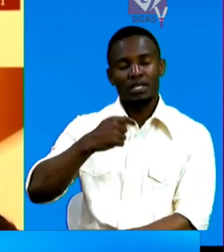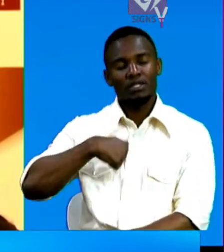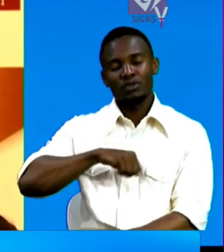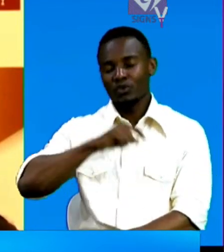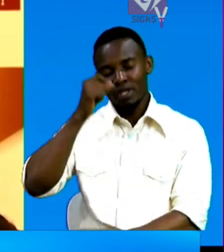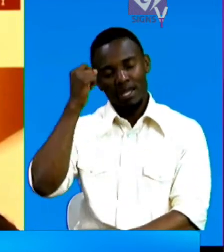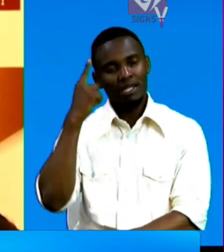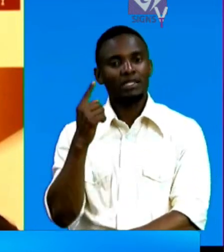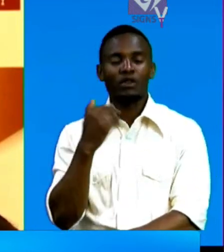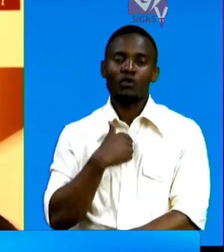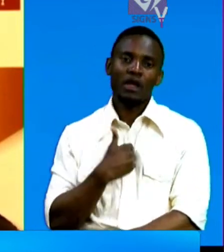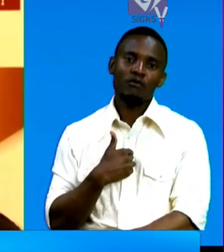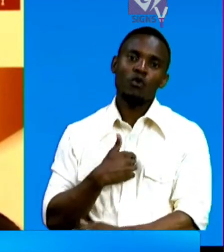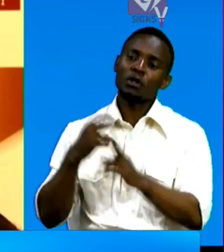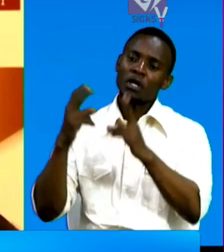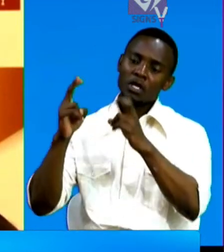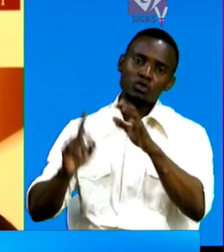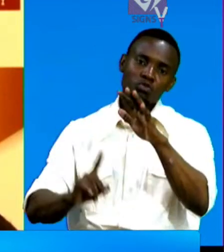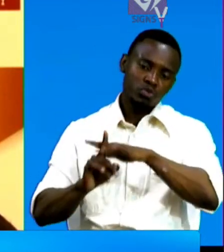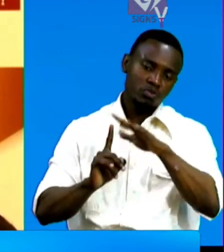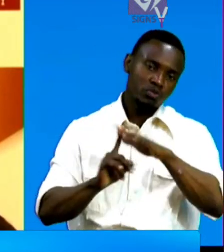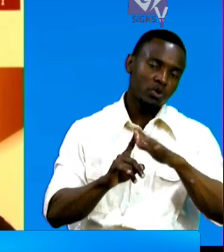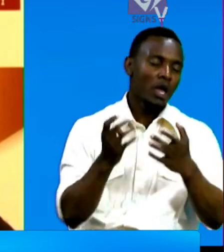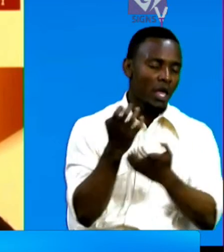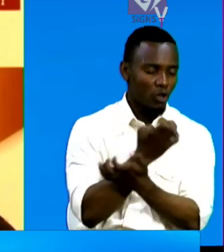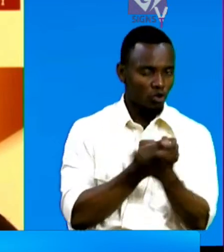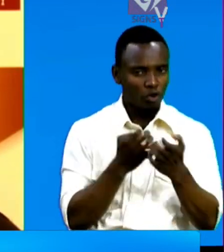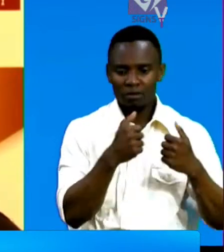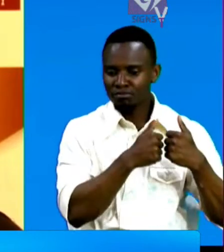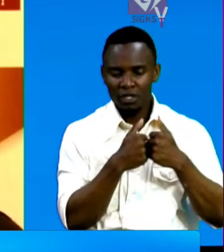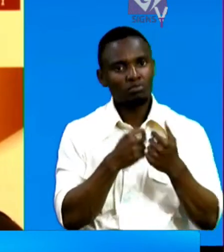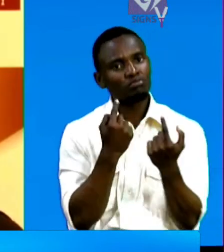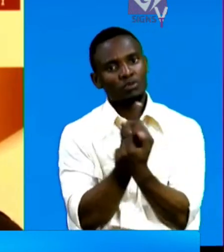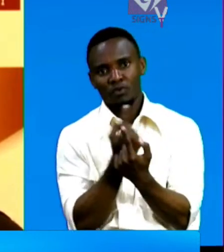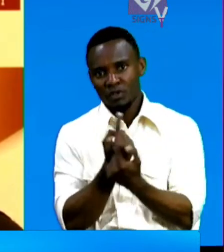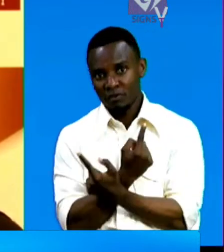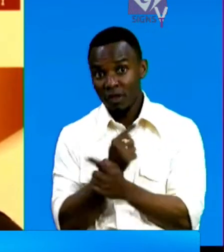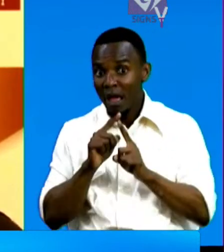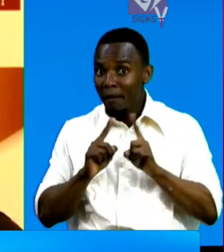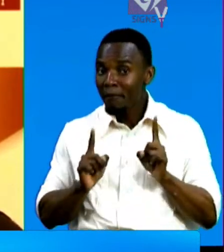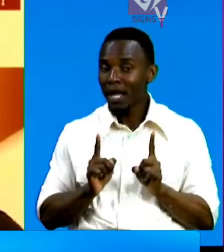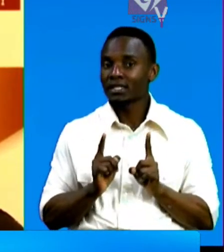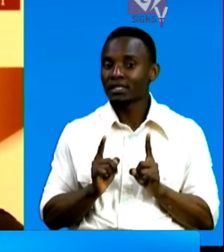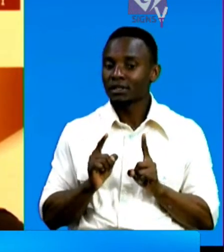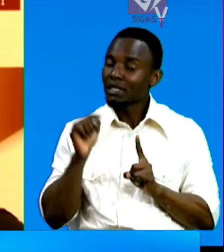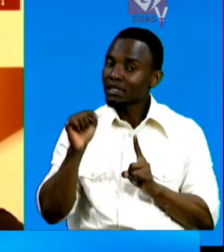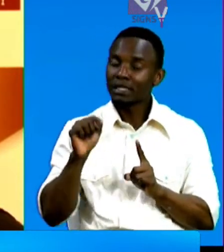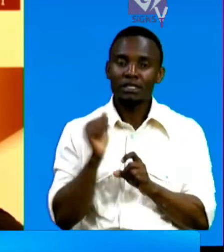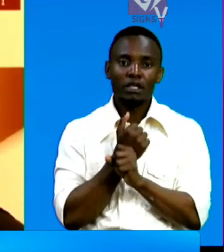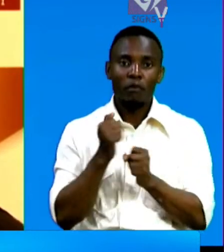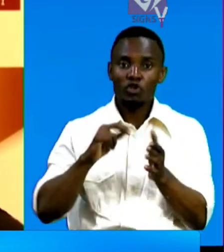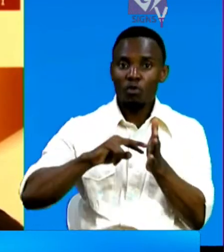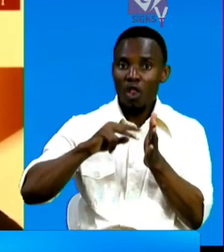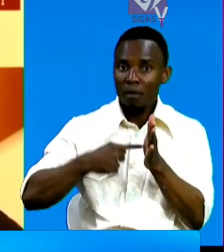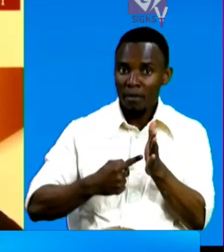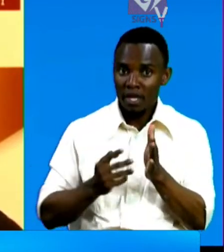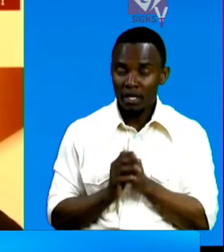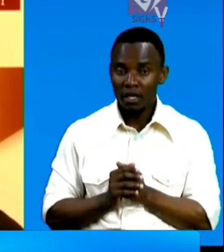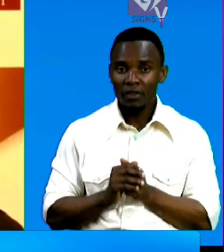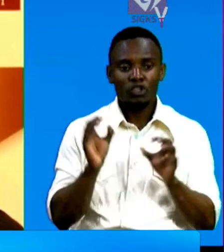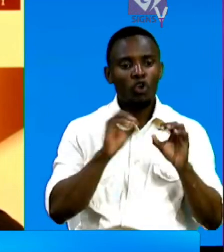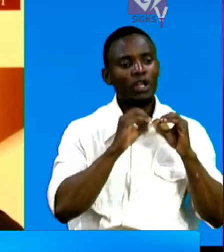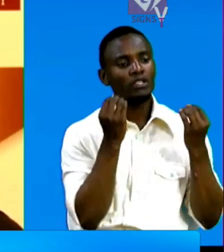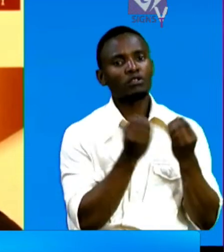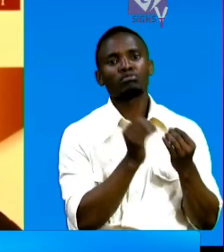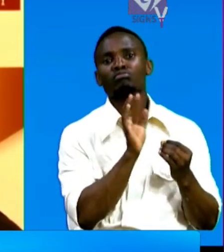that are coming up. There's economical challenges here and there, but that does not mean as an